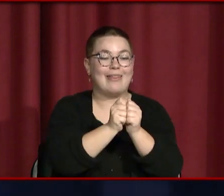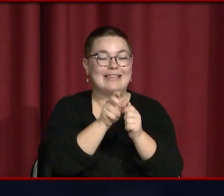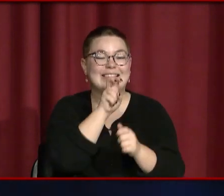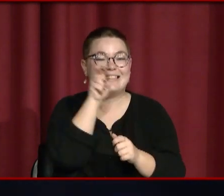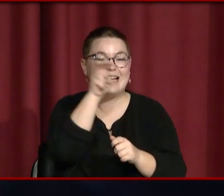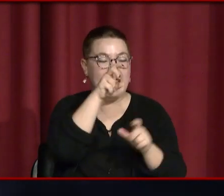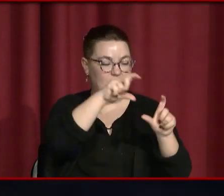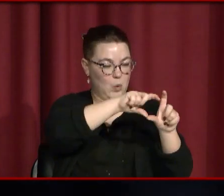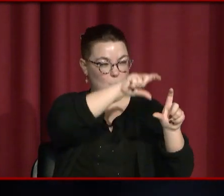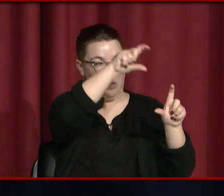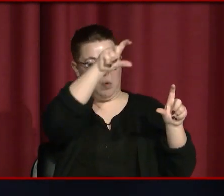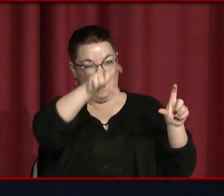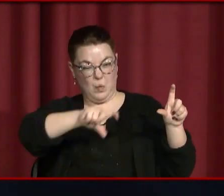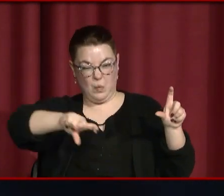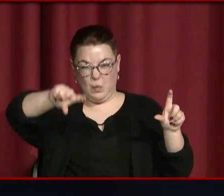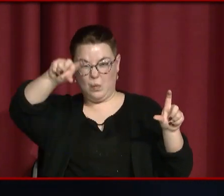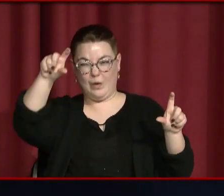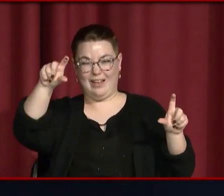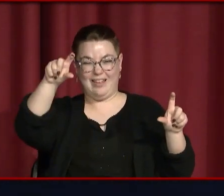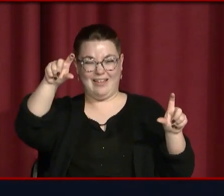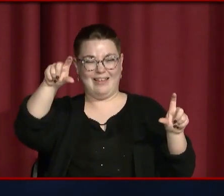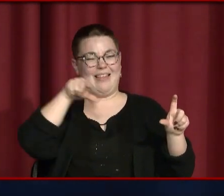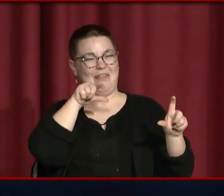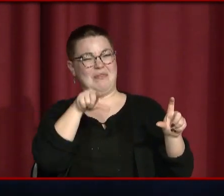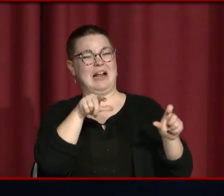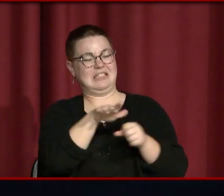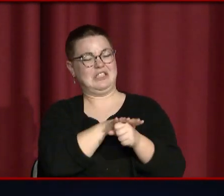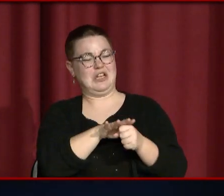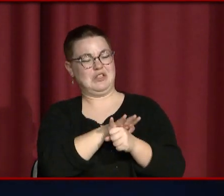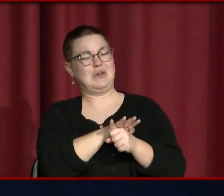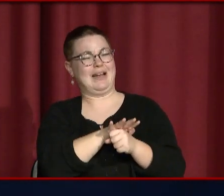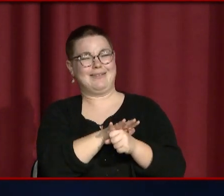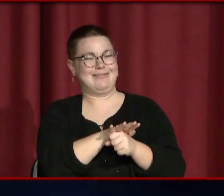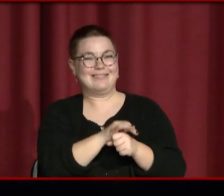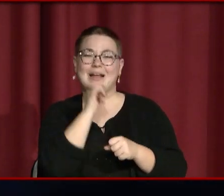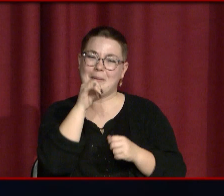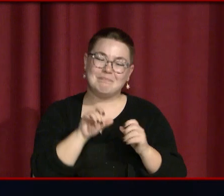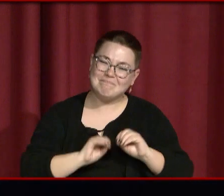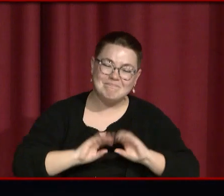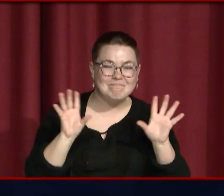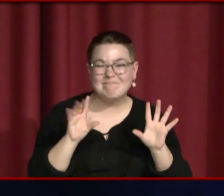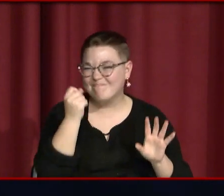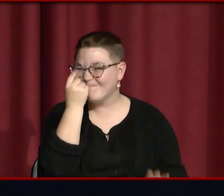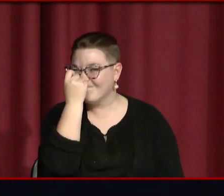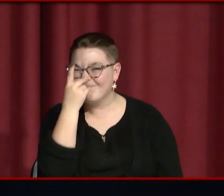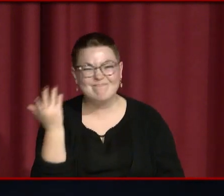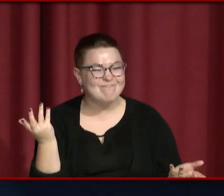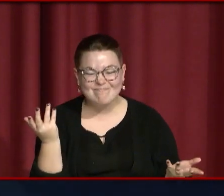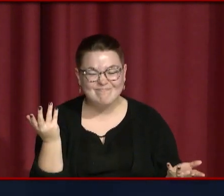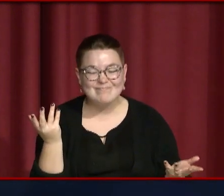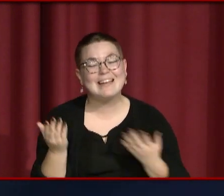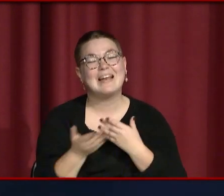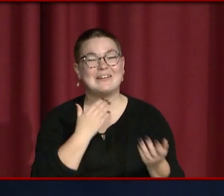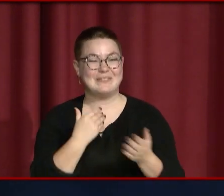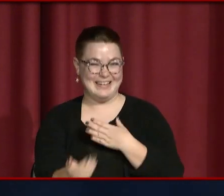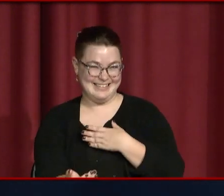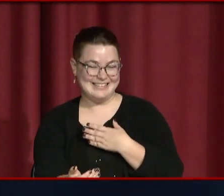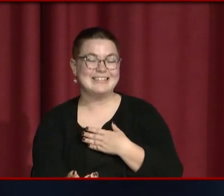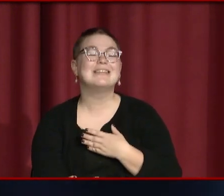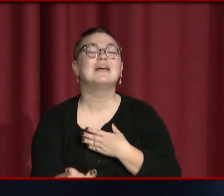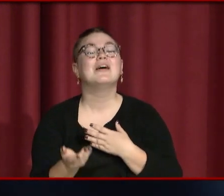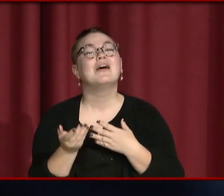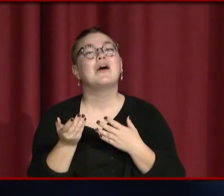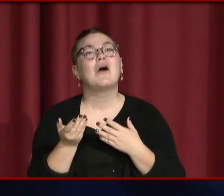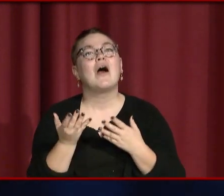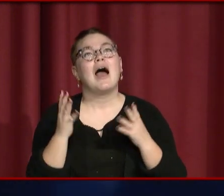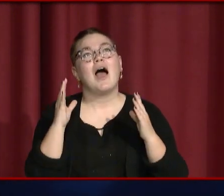look carefully at the way in which our districts have been drawn up. Well, I appreciate you so much. I think as we kind of close things, I'm